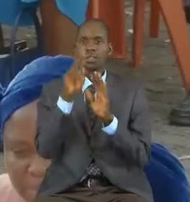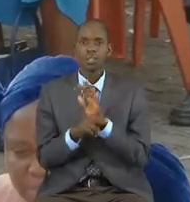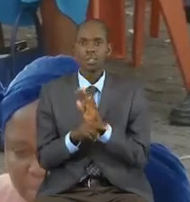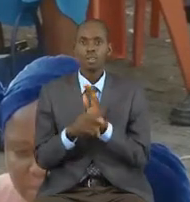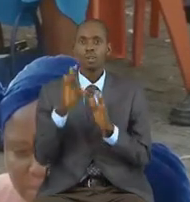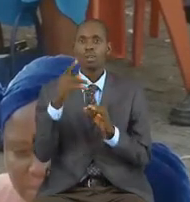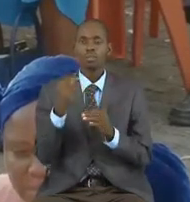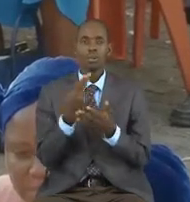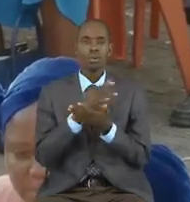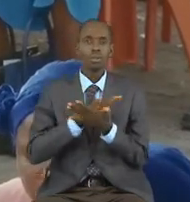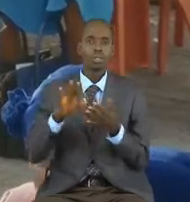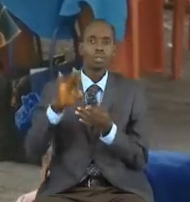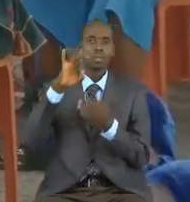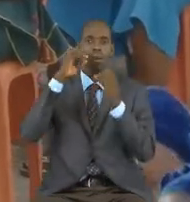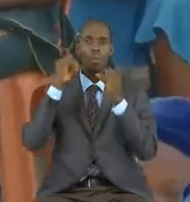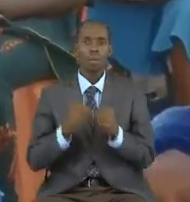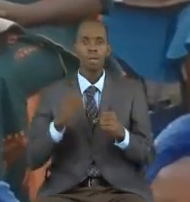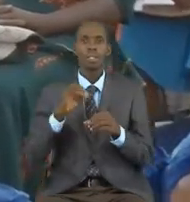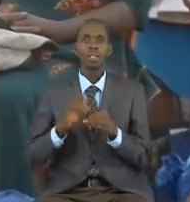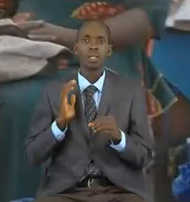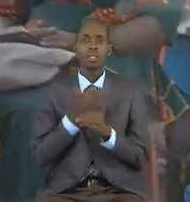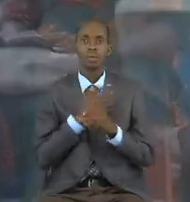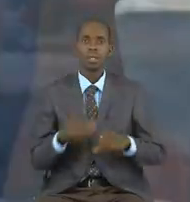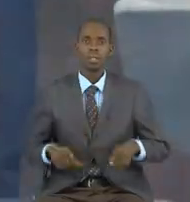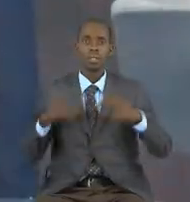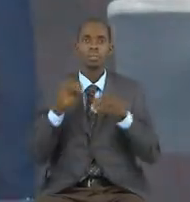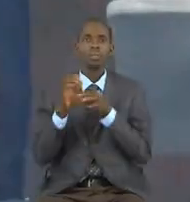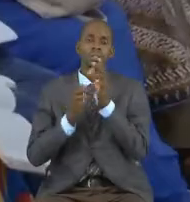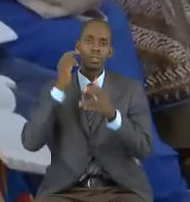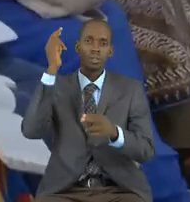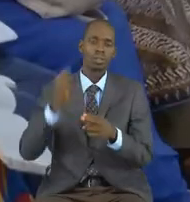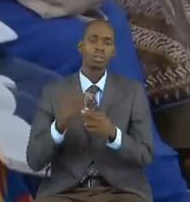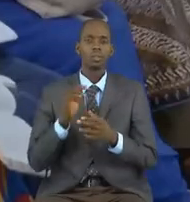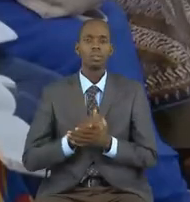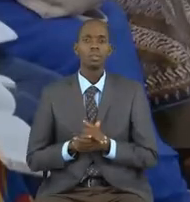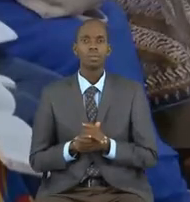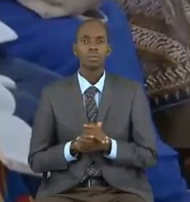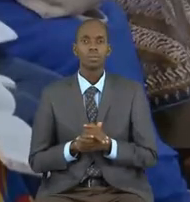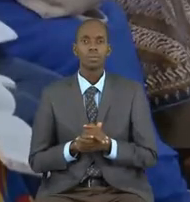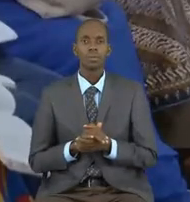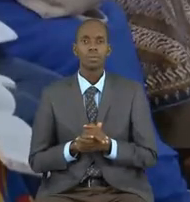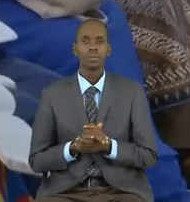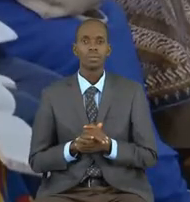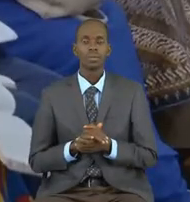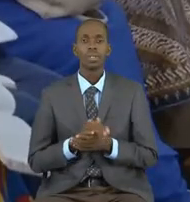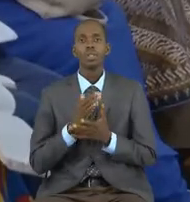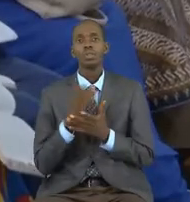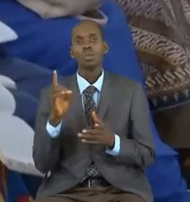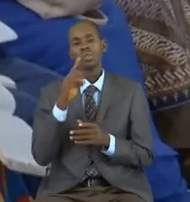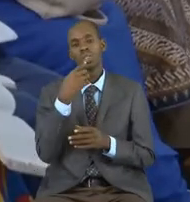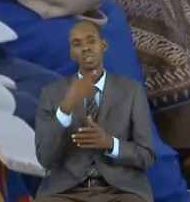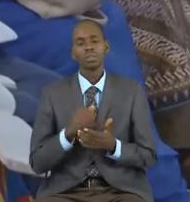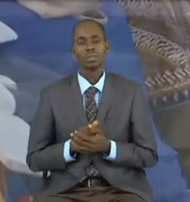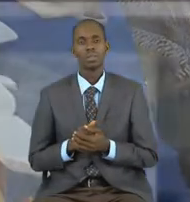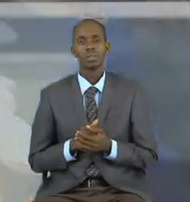Ghost power in our lives, in Jesus' name. Somebody said, I